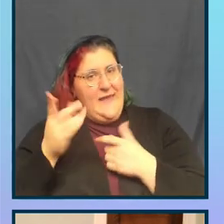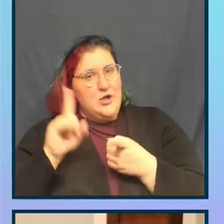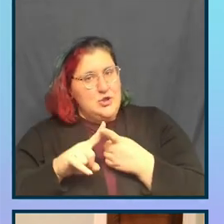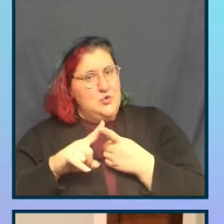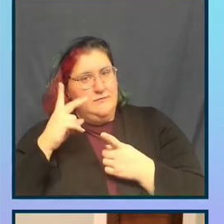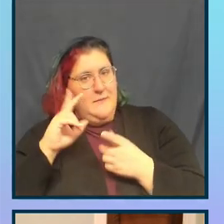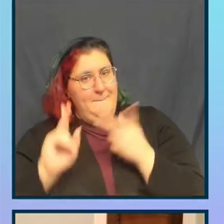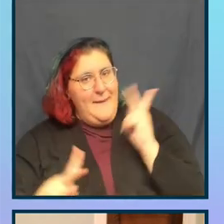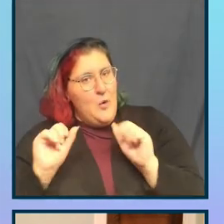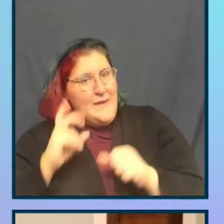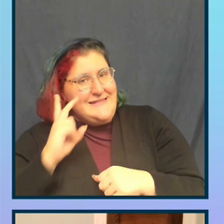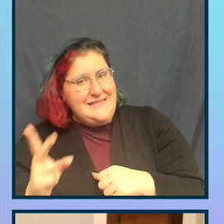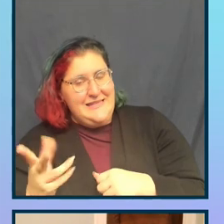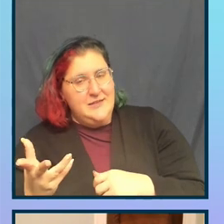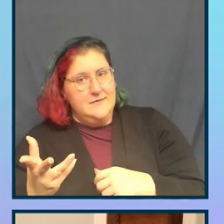everyone else.